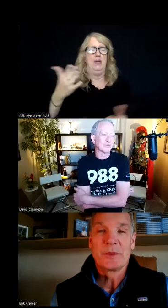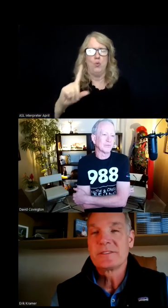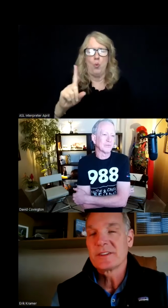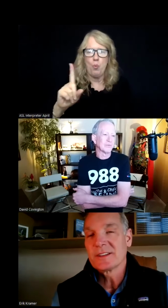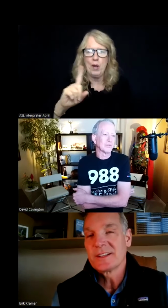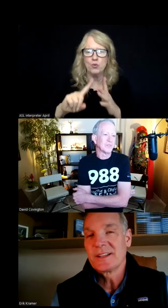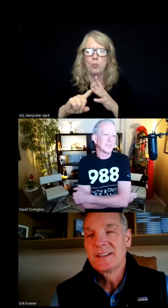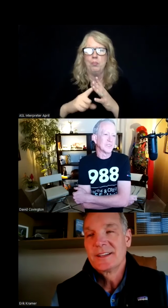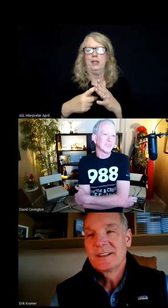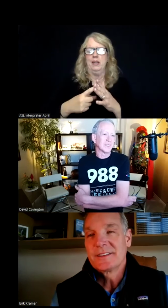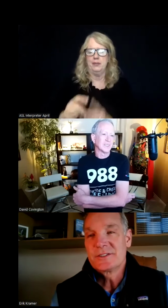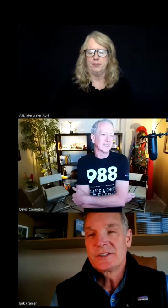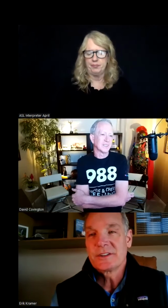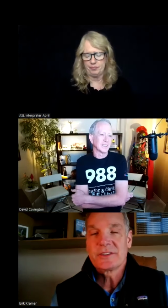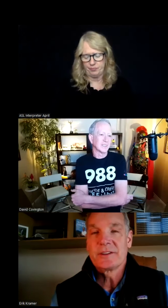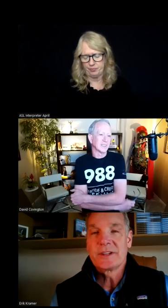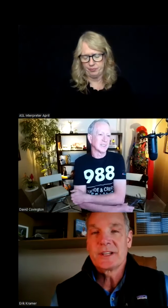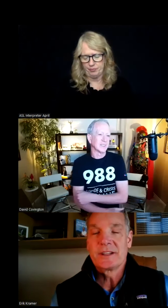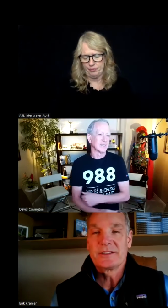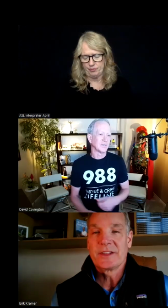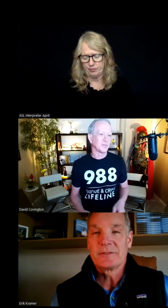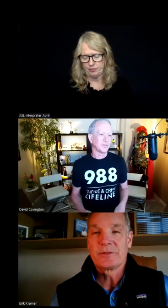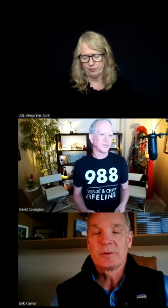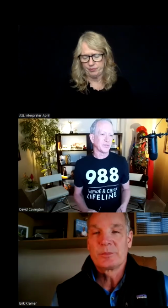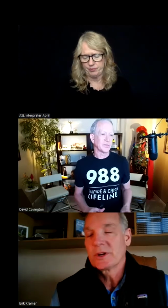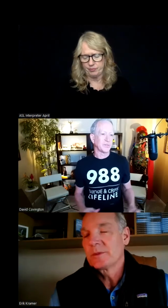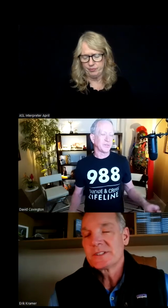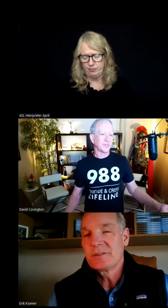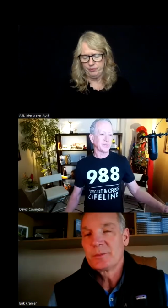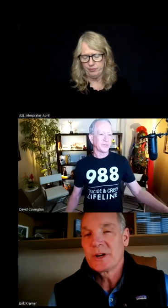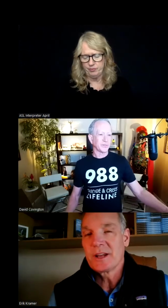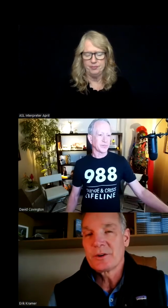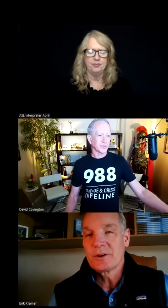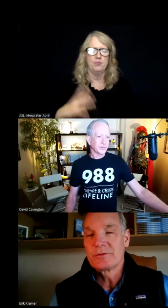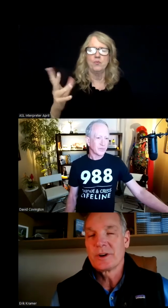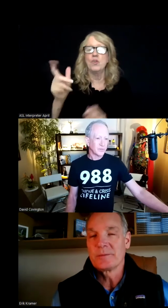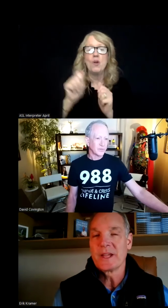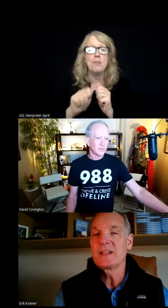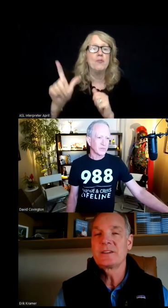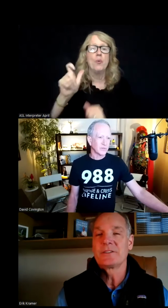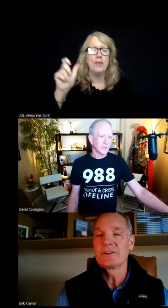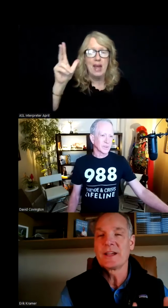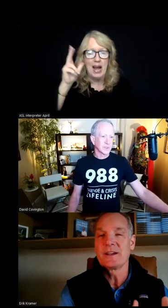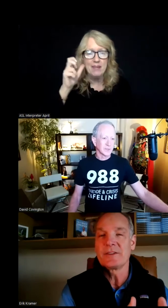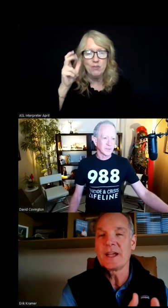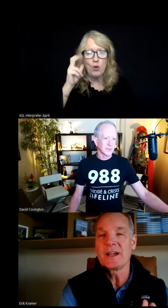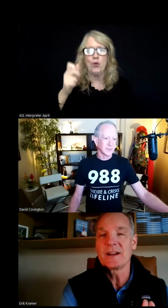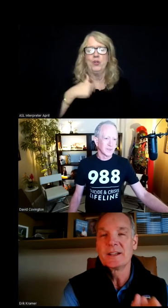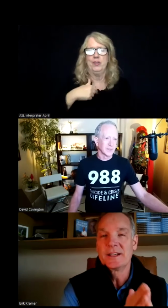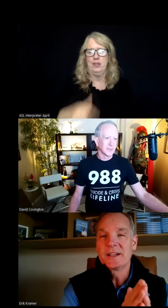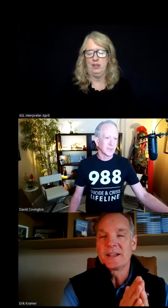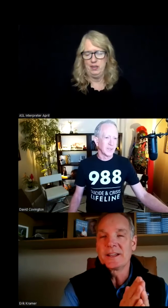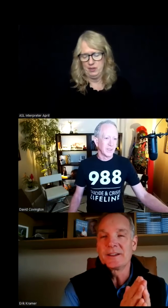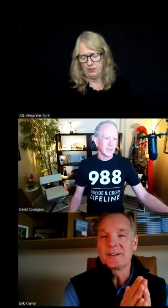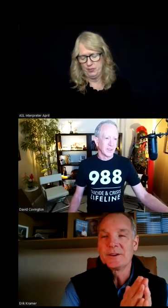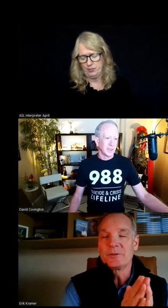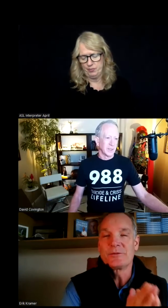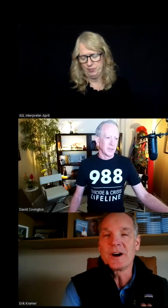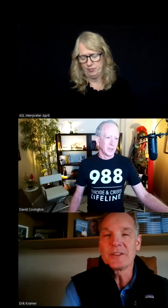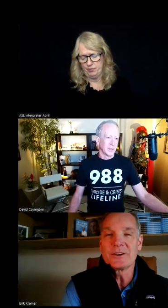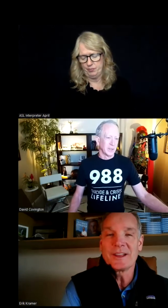but it's basically the gist of it is that from pretty much everybody I've heard from, they either have had